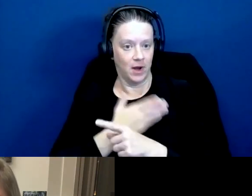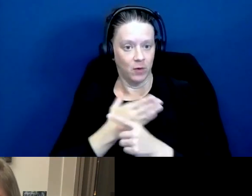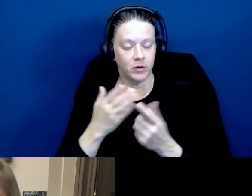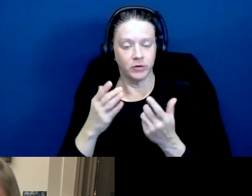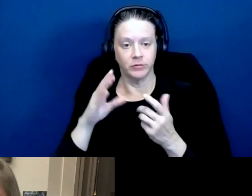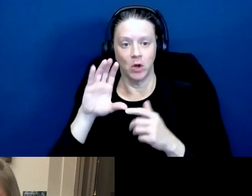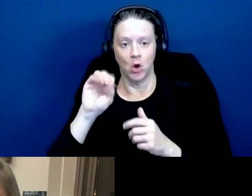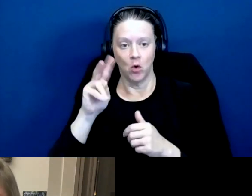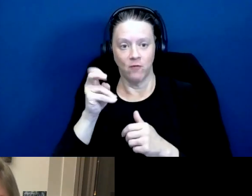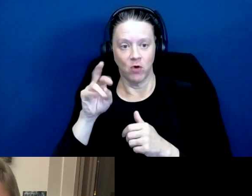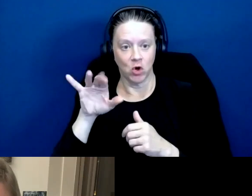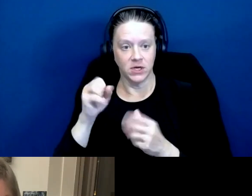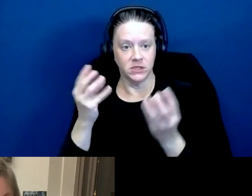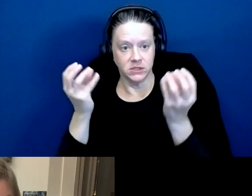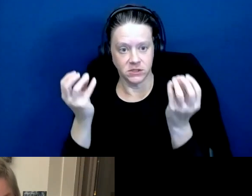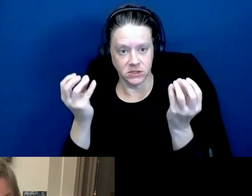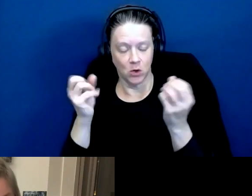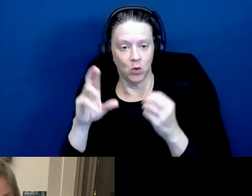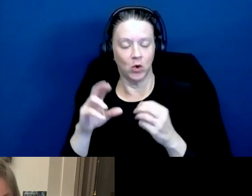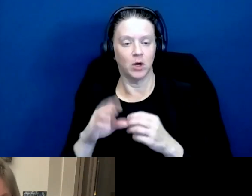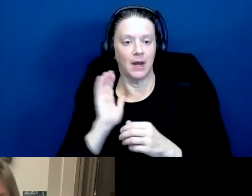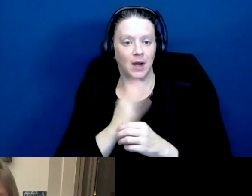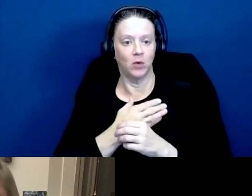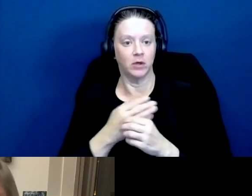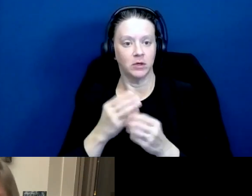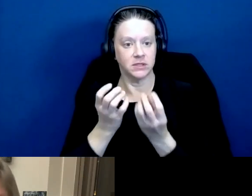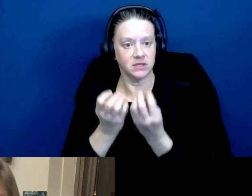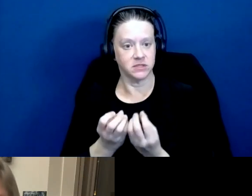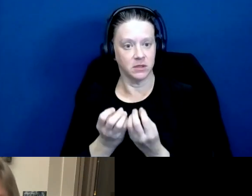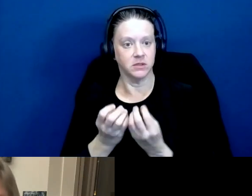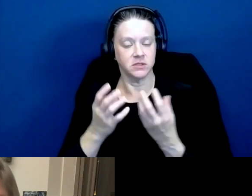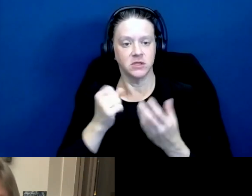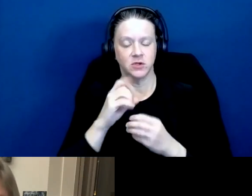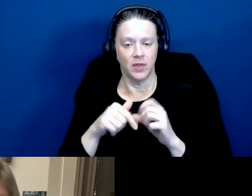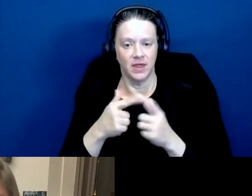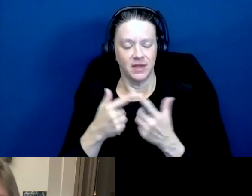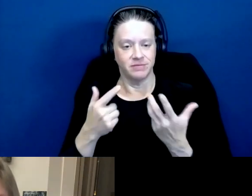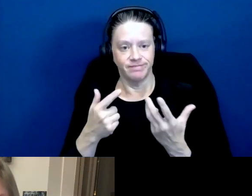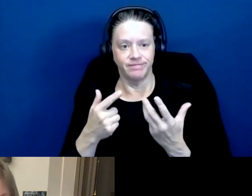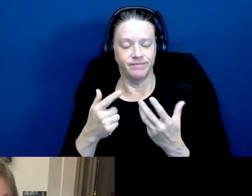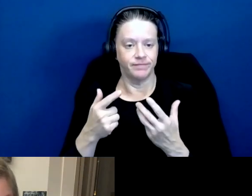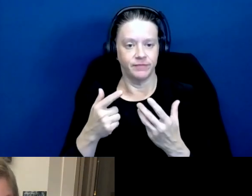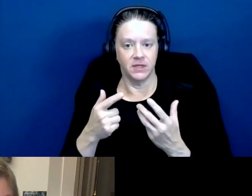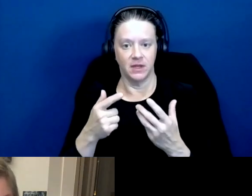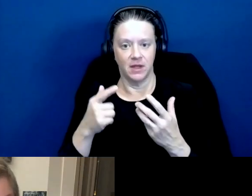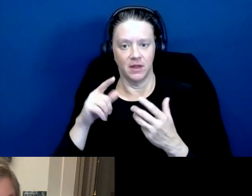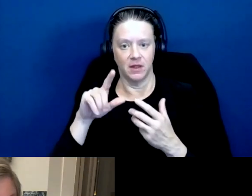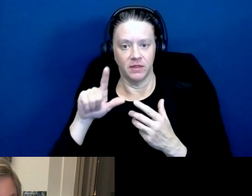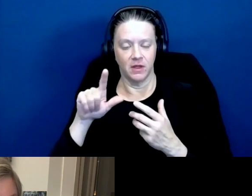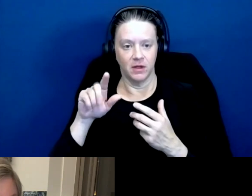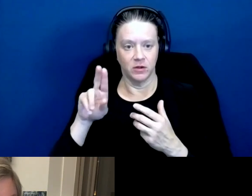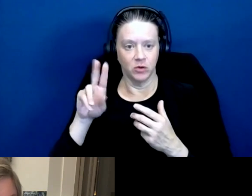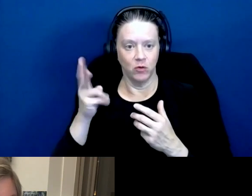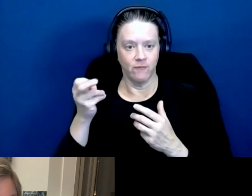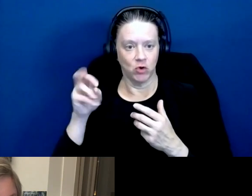Lupron kind of regulates that system so that it stops precocious puberty. The vaccine should not